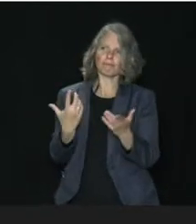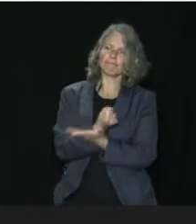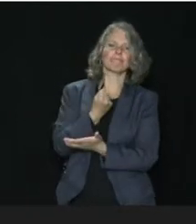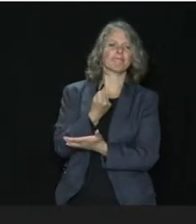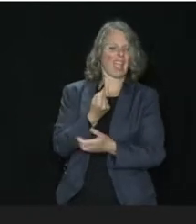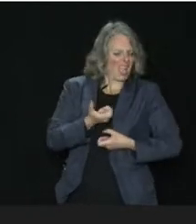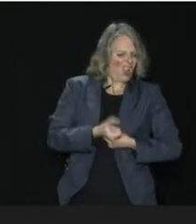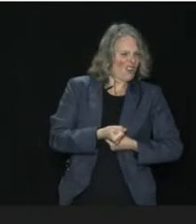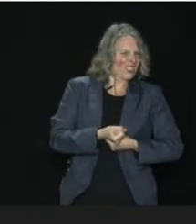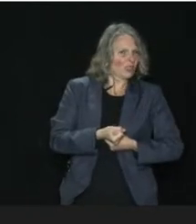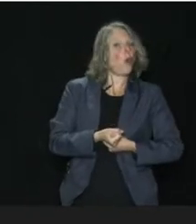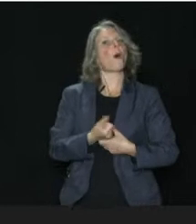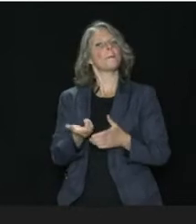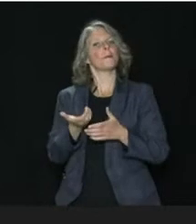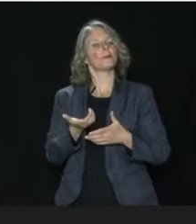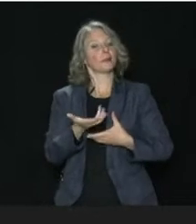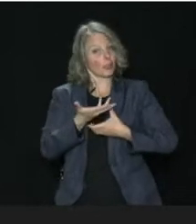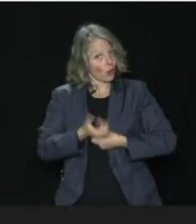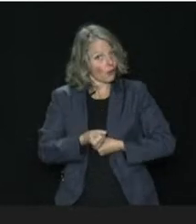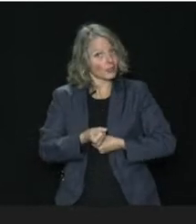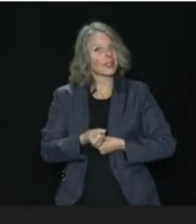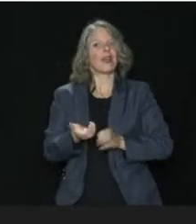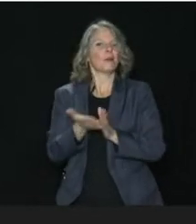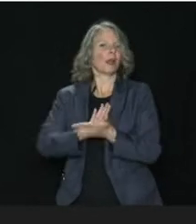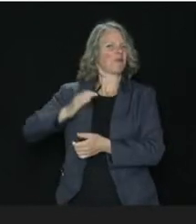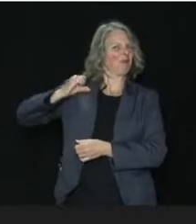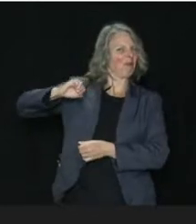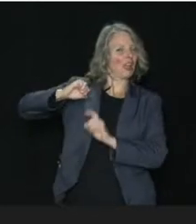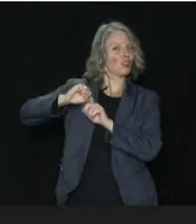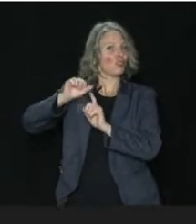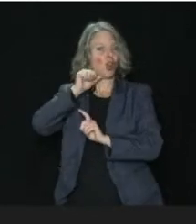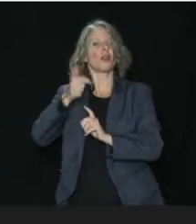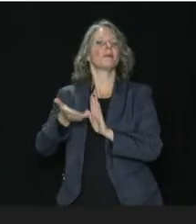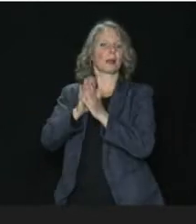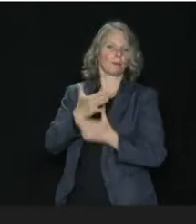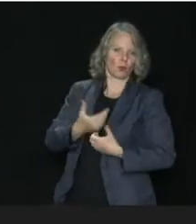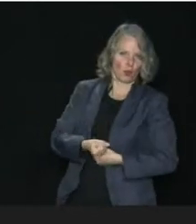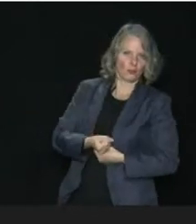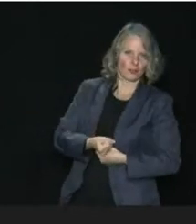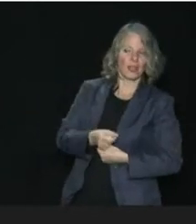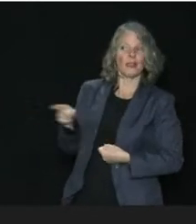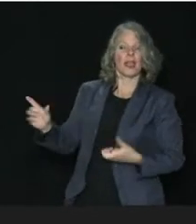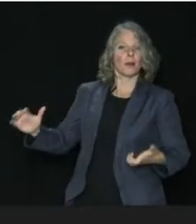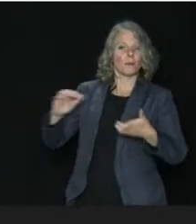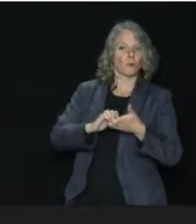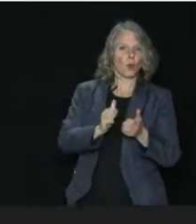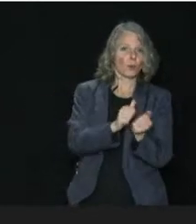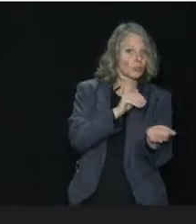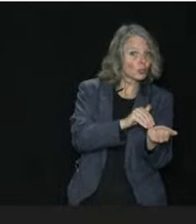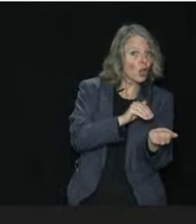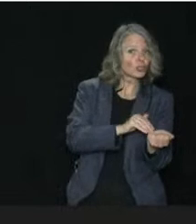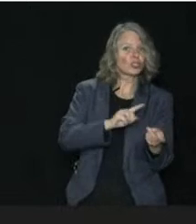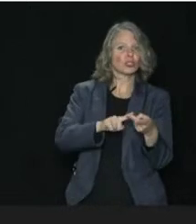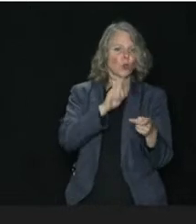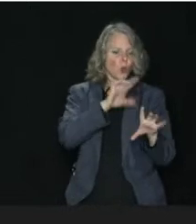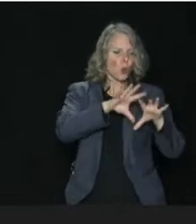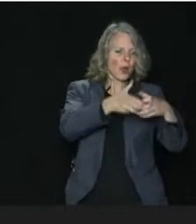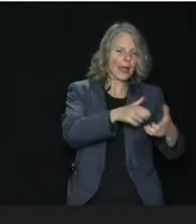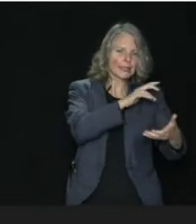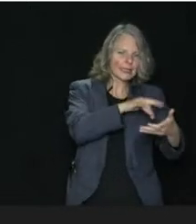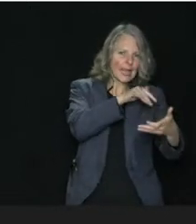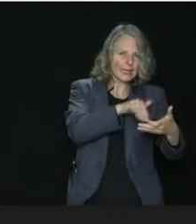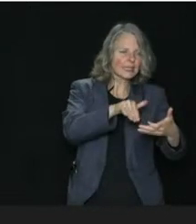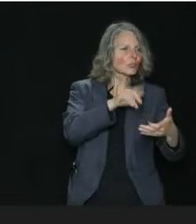confidence so that we can end the pandemic together. They have partnered with task forces and doctors serving racialized and